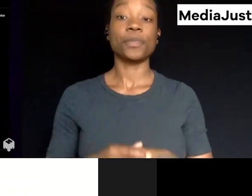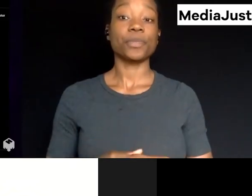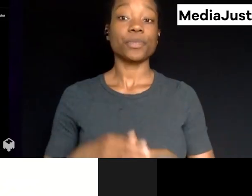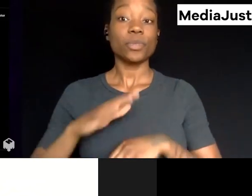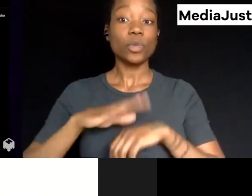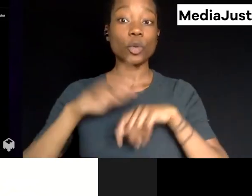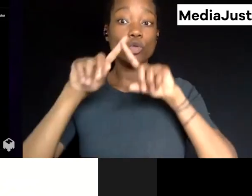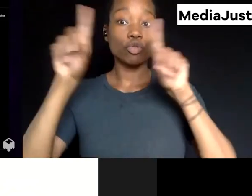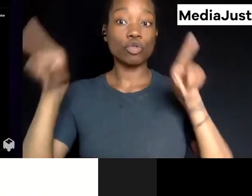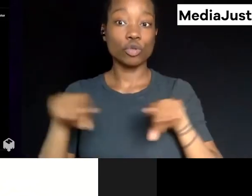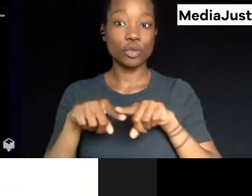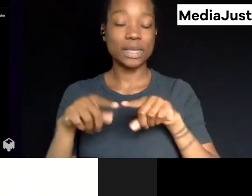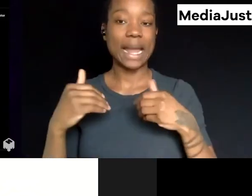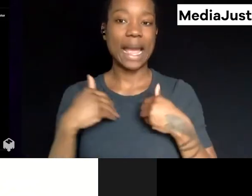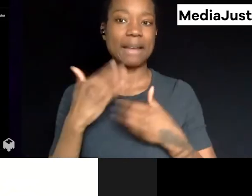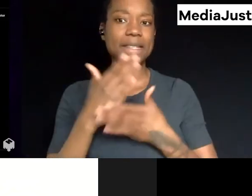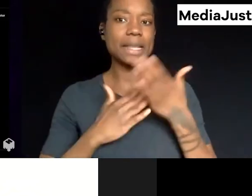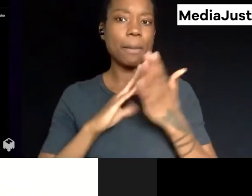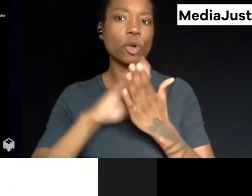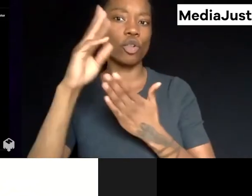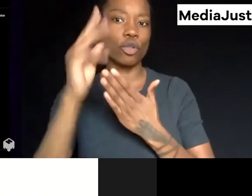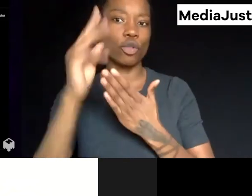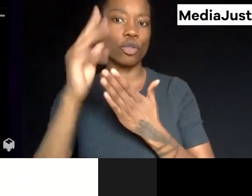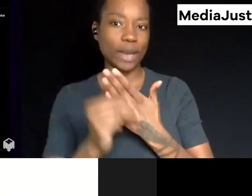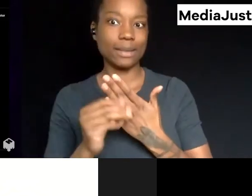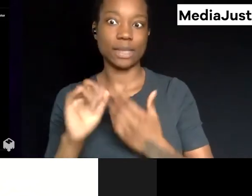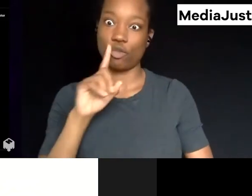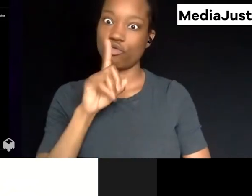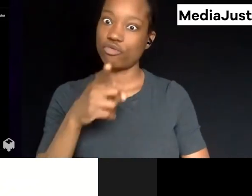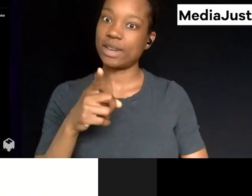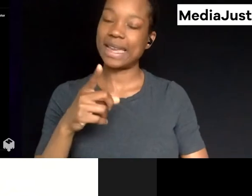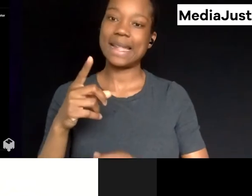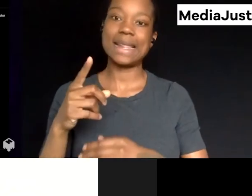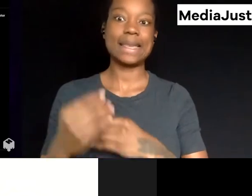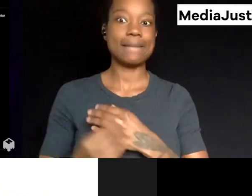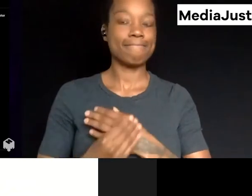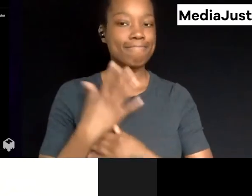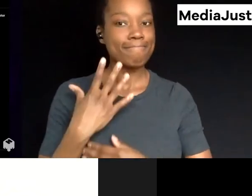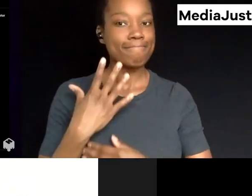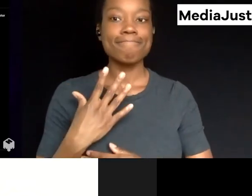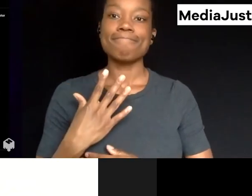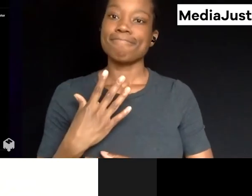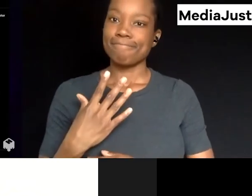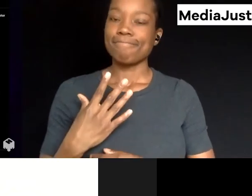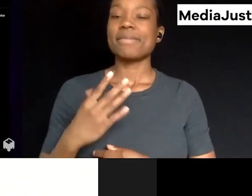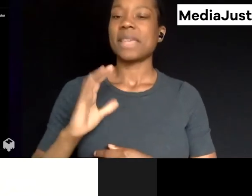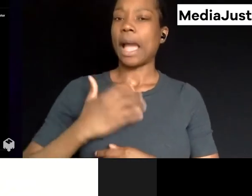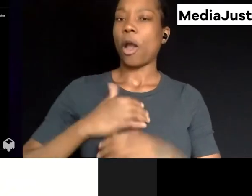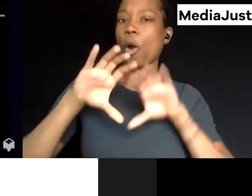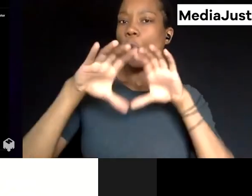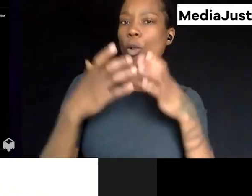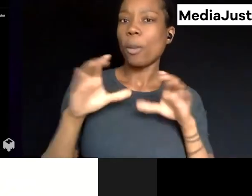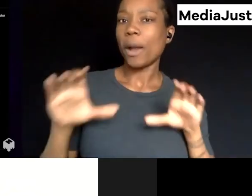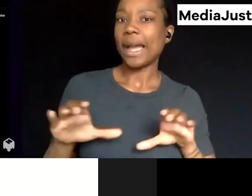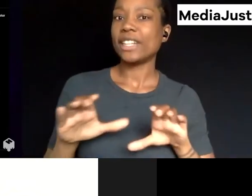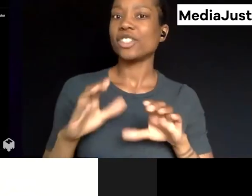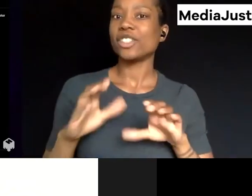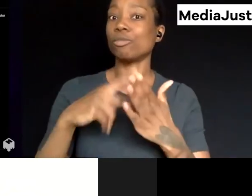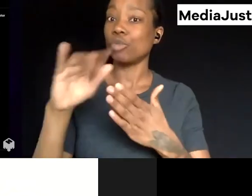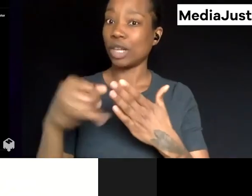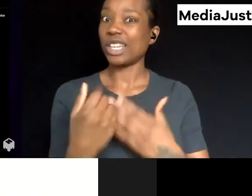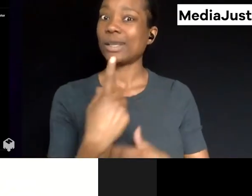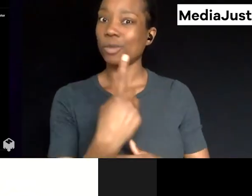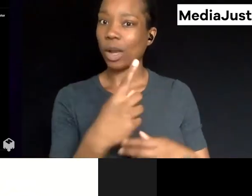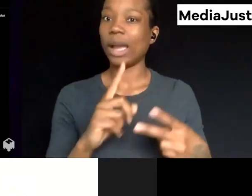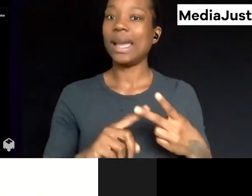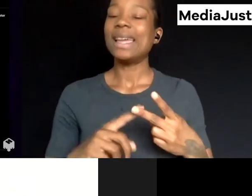know, a couple curriculums that were highly influential, at least to me. Global Action Project, which was a youth media organization